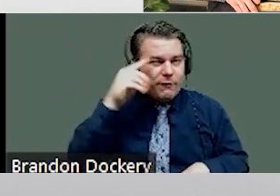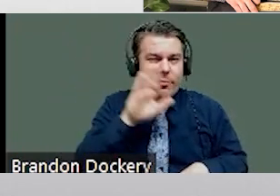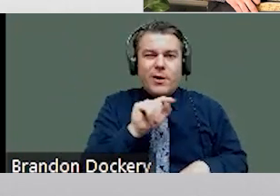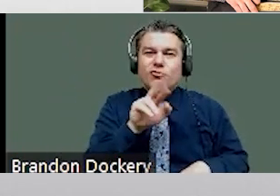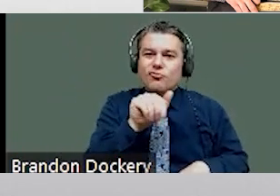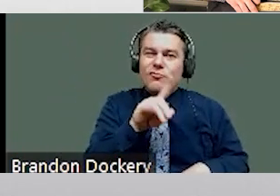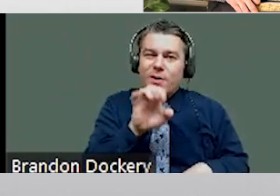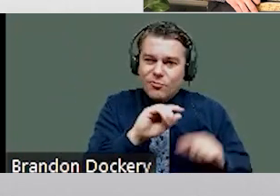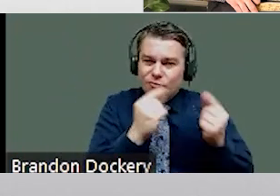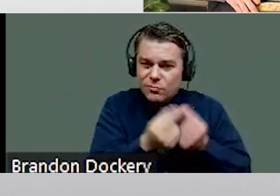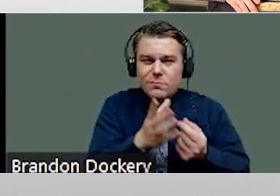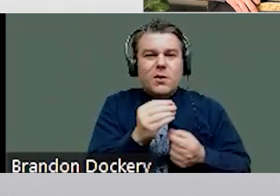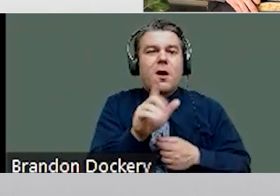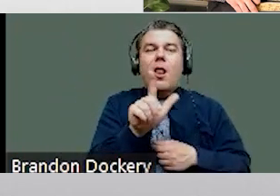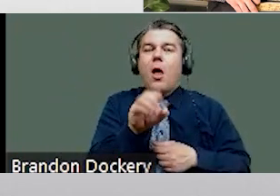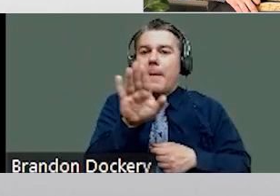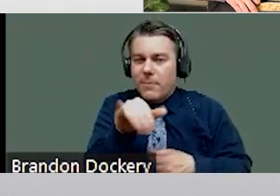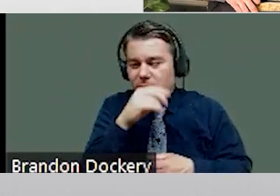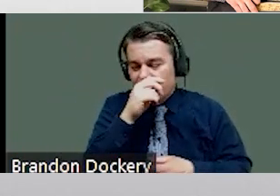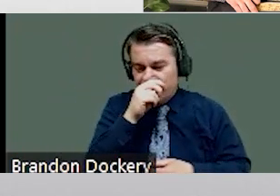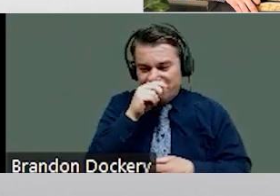of their trade groups and lobbying